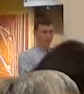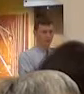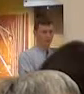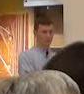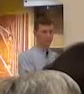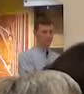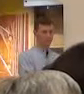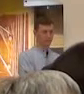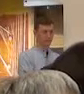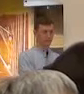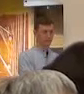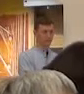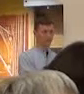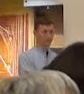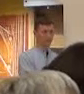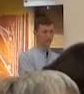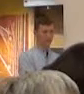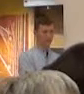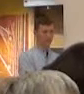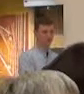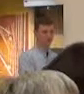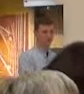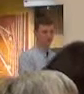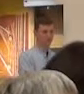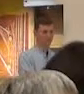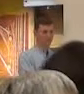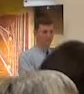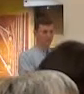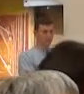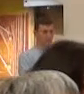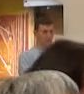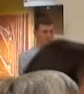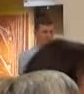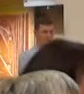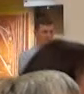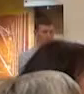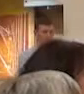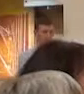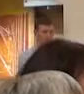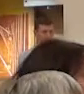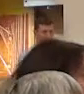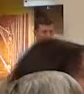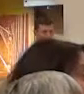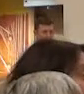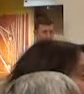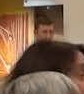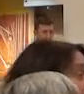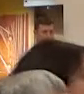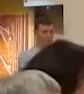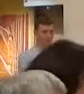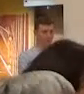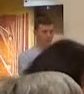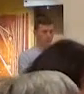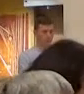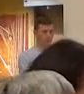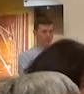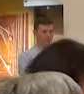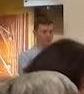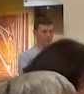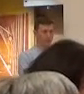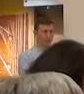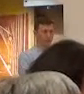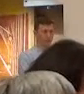stick by your philosophy and learning without limits, and absolutely refuse to be bullied into league